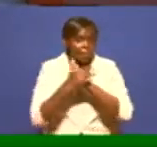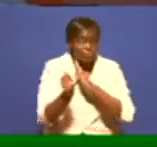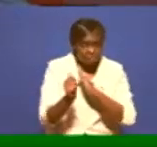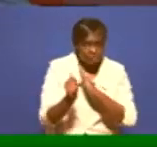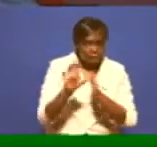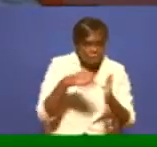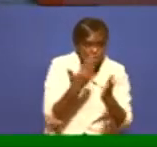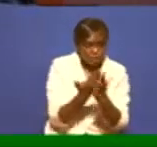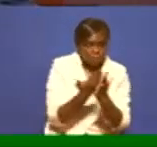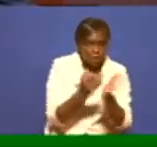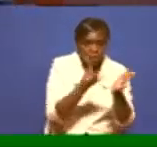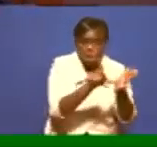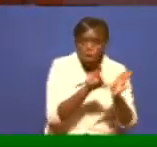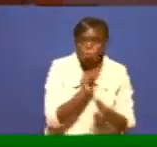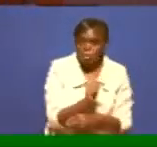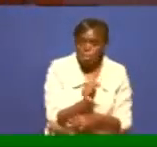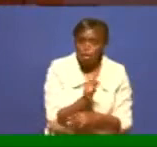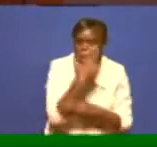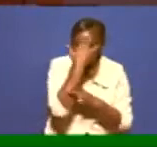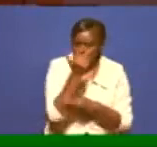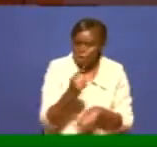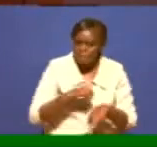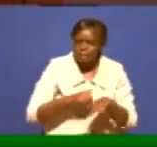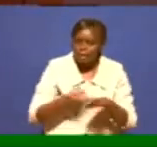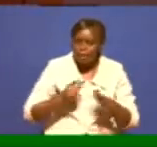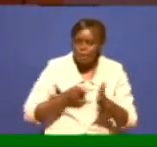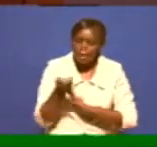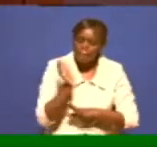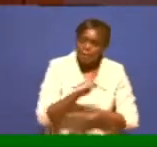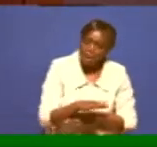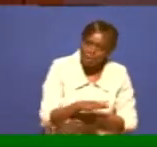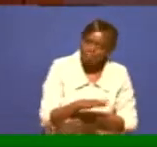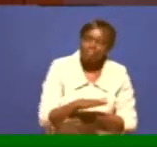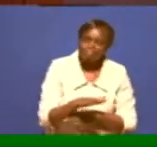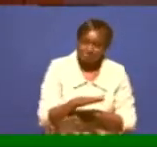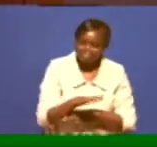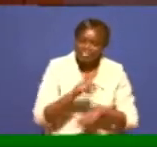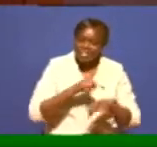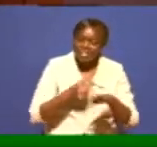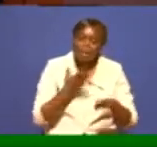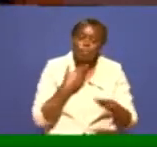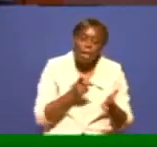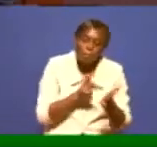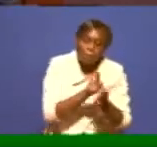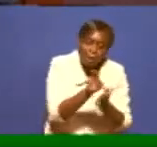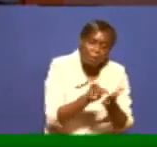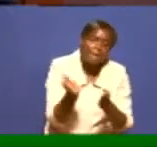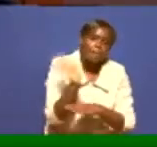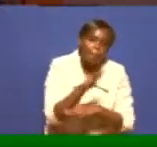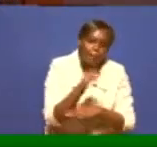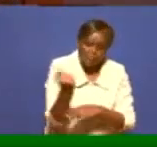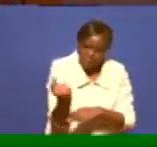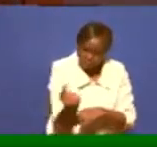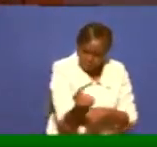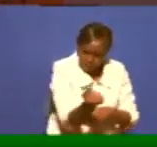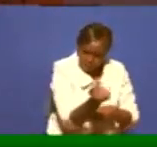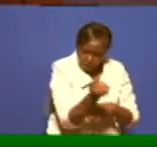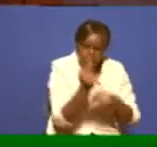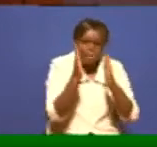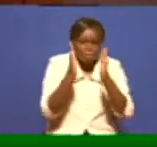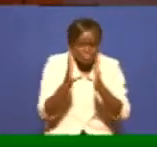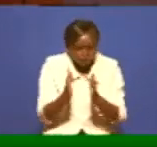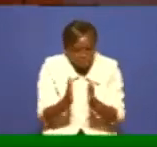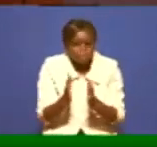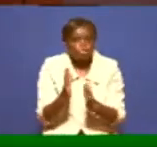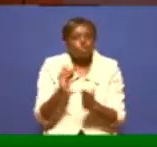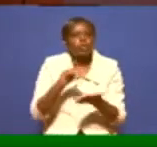of this debt? Because when it comes to repayment of the debt, Honorable Speaker, every Kenya is a key player in repaying